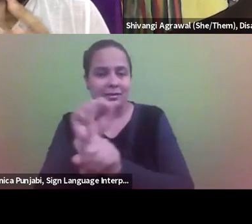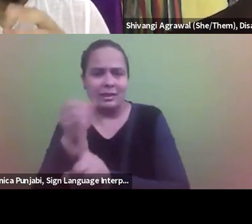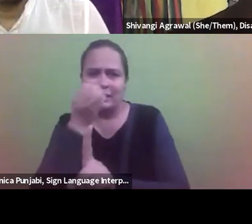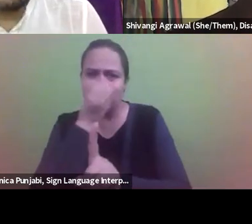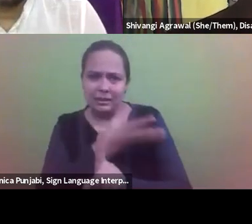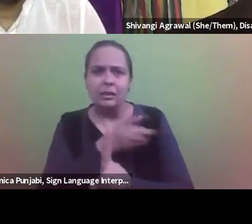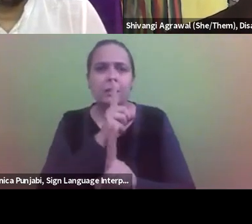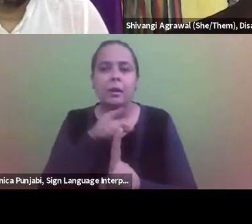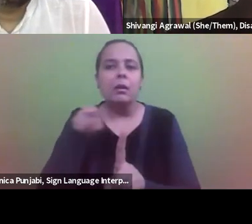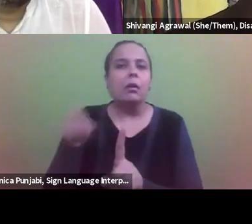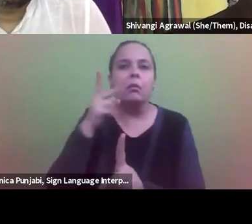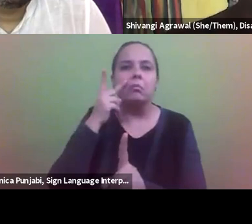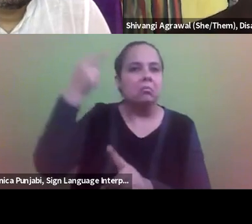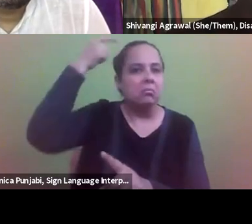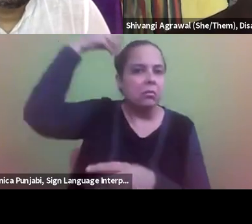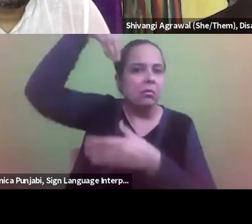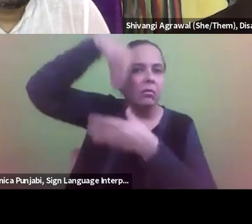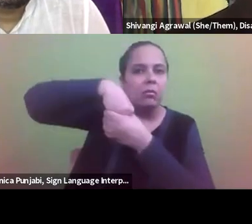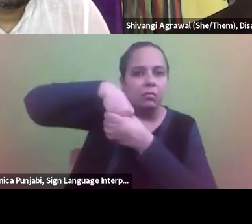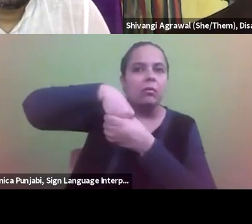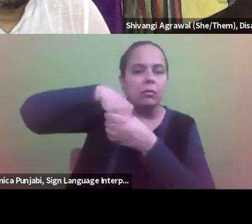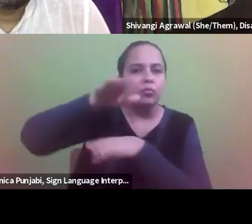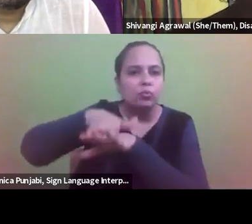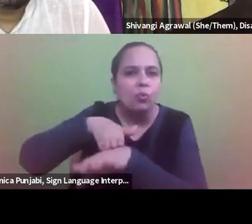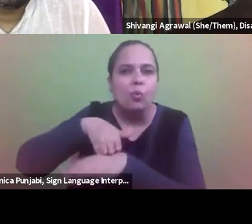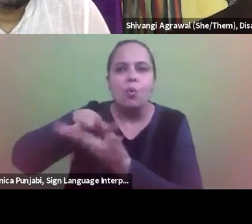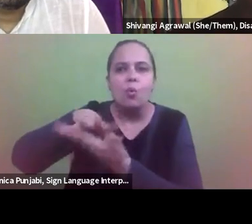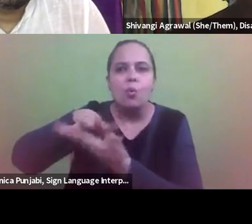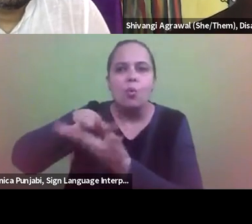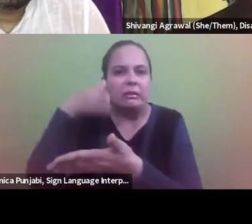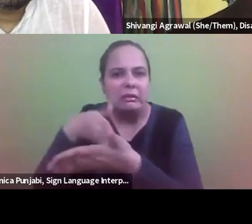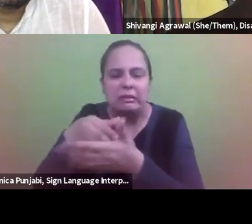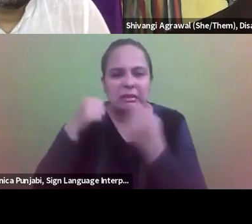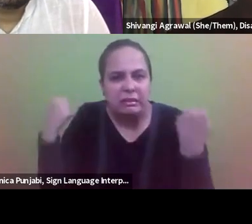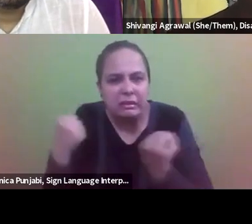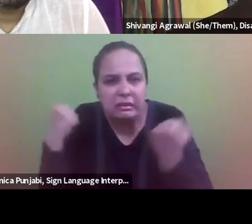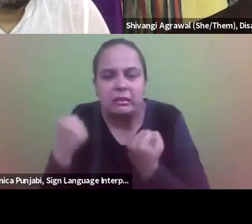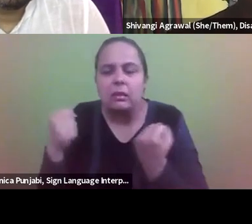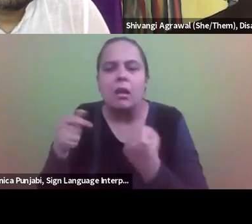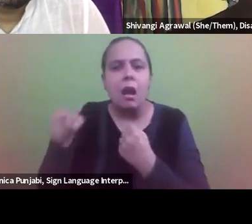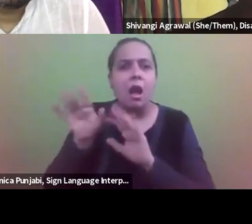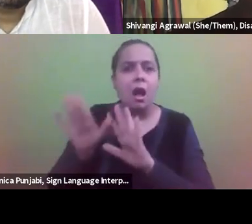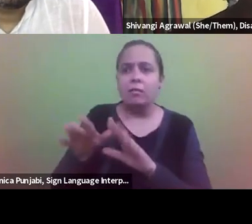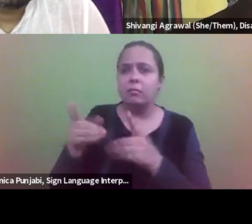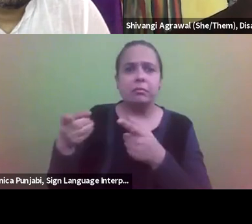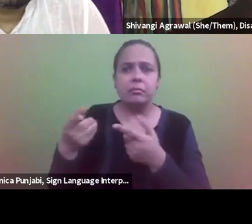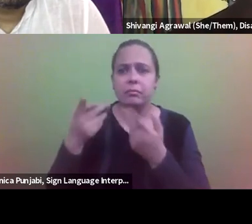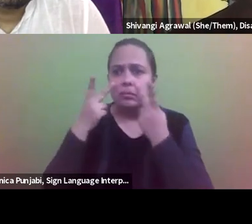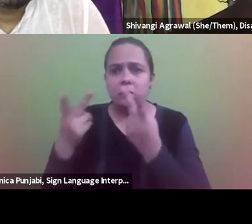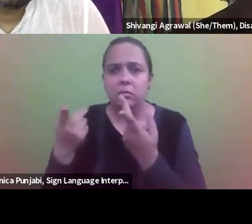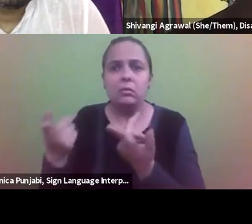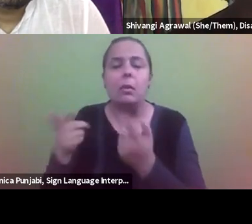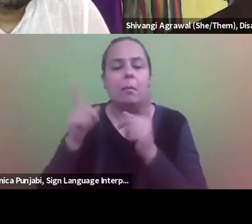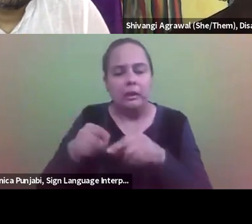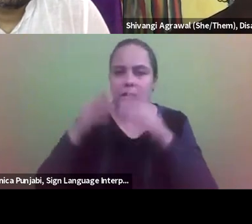spaces uh, to people with disabilities in general. Like I think that's very